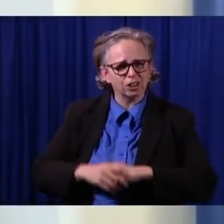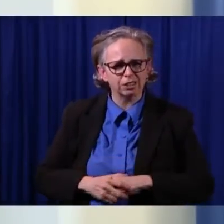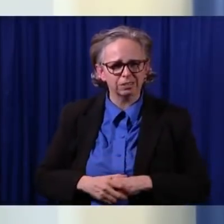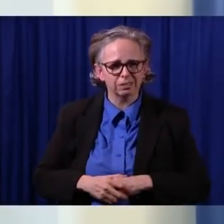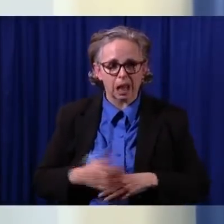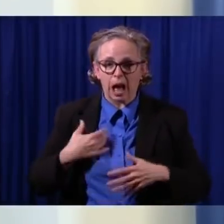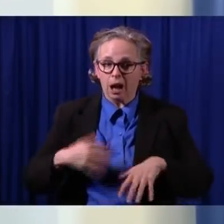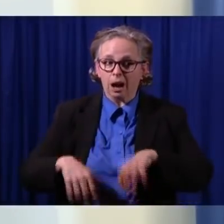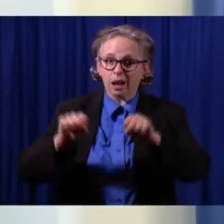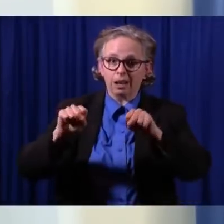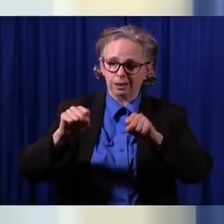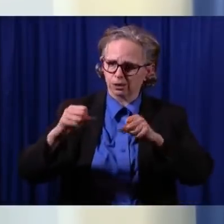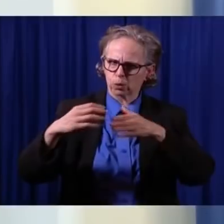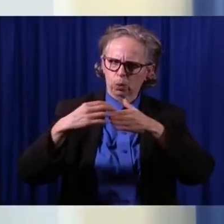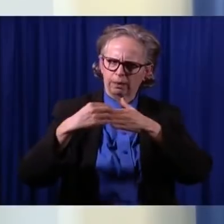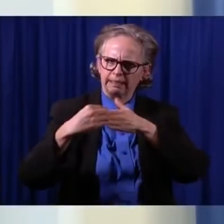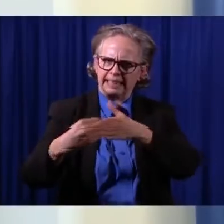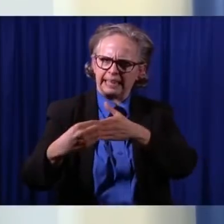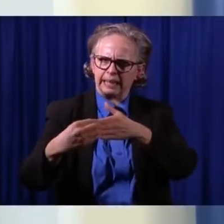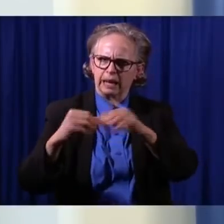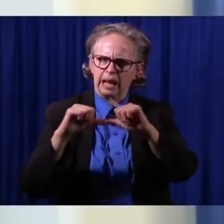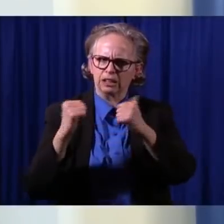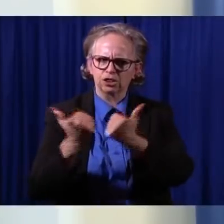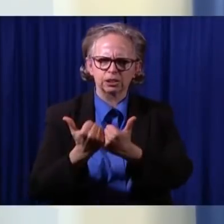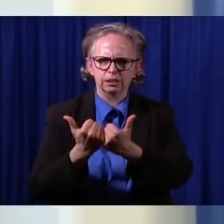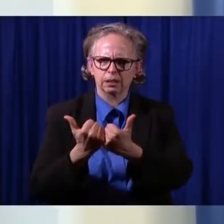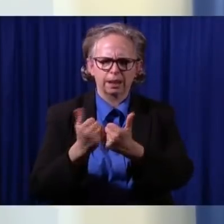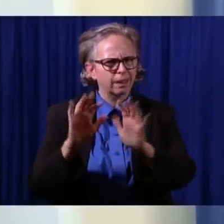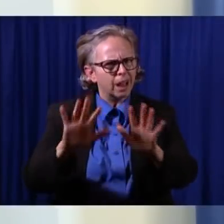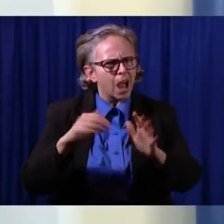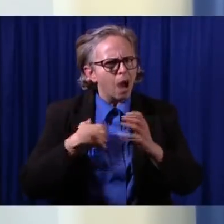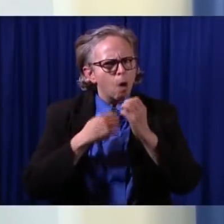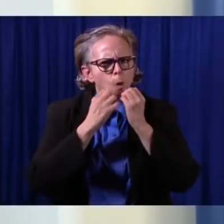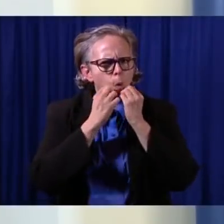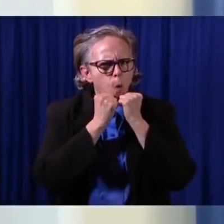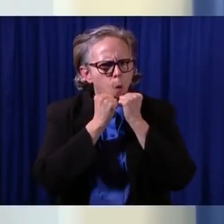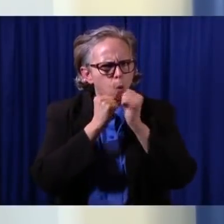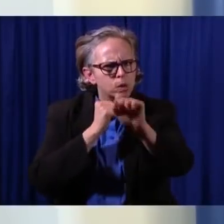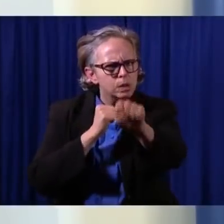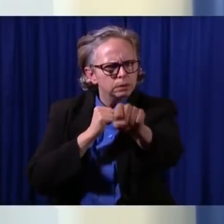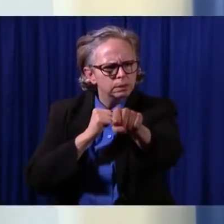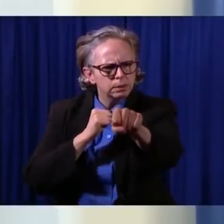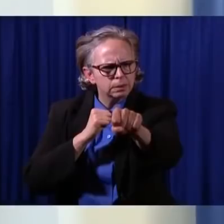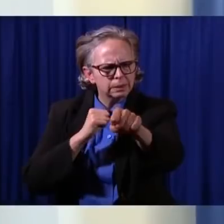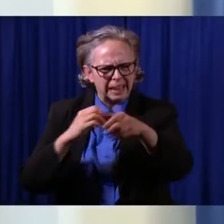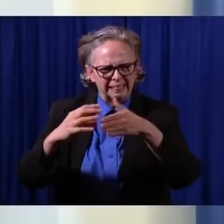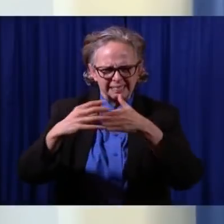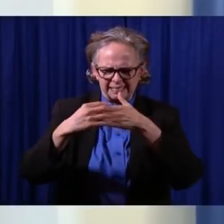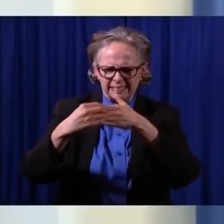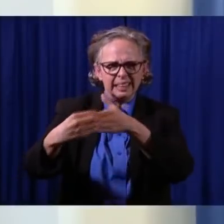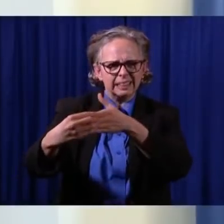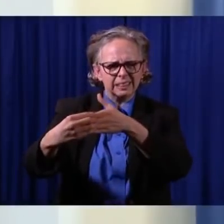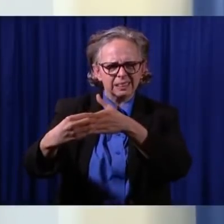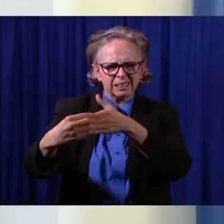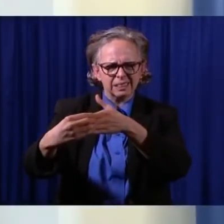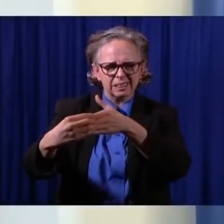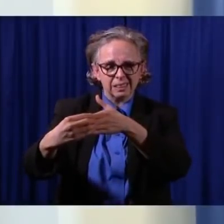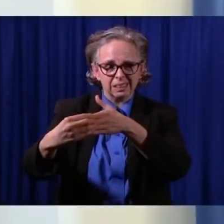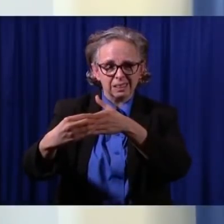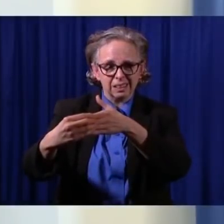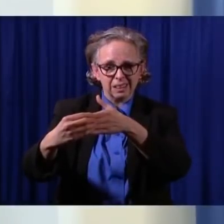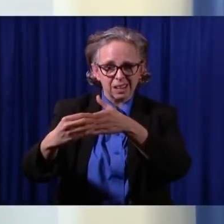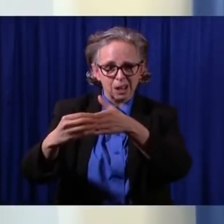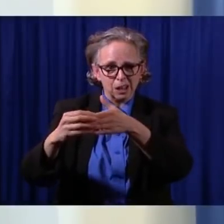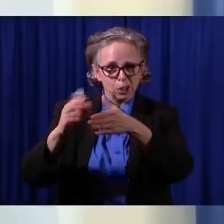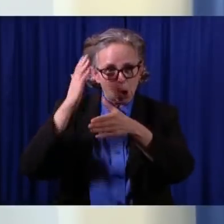so passionate about, more passionate than ever about public health in Ohio, but to lead all the work that is the usual work, as well